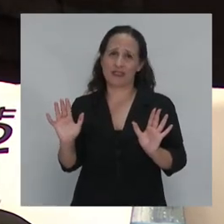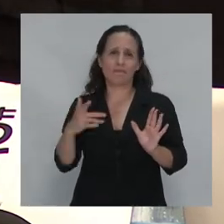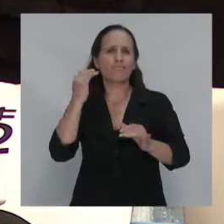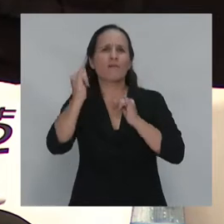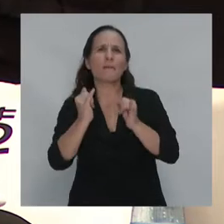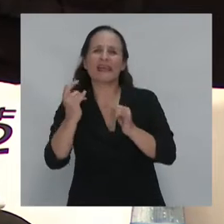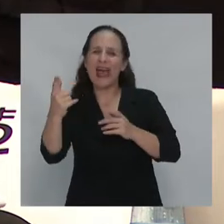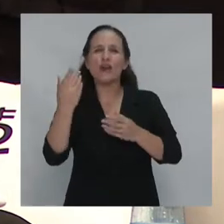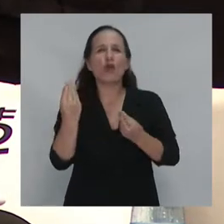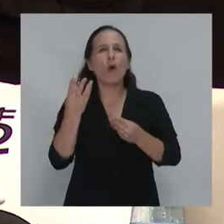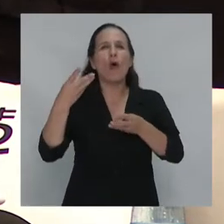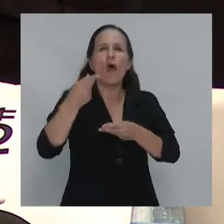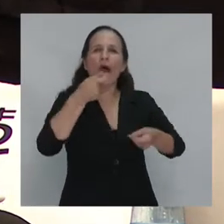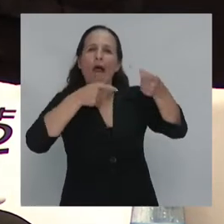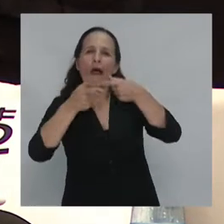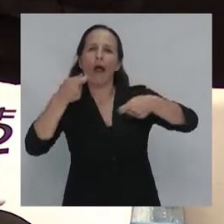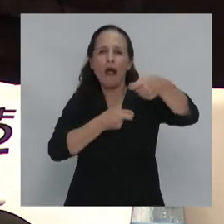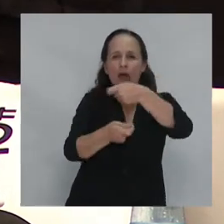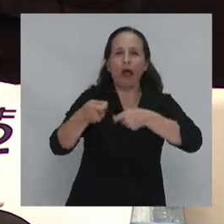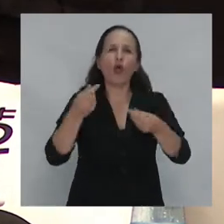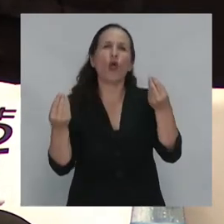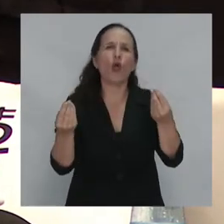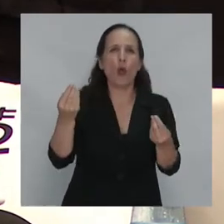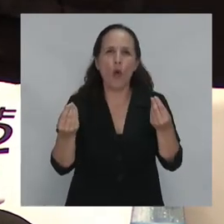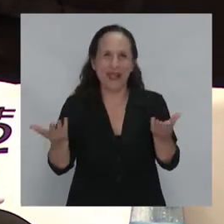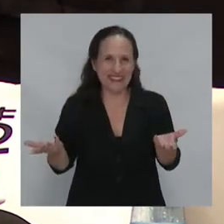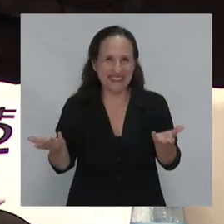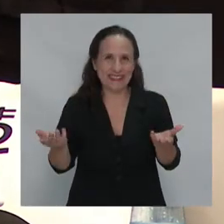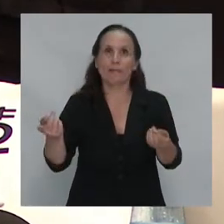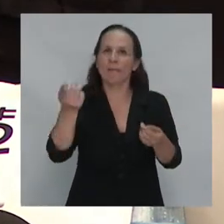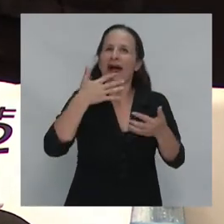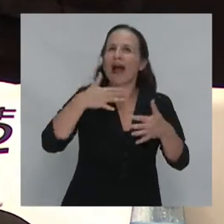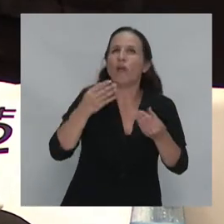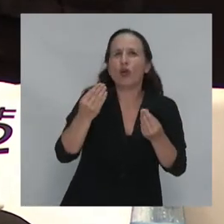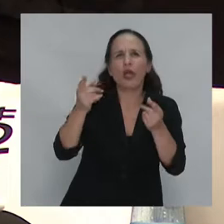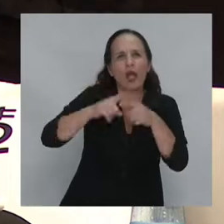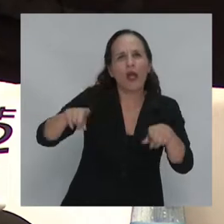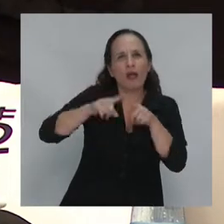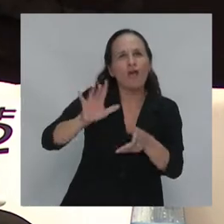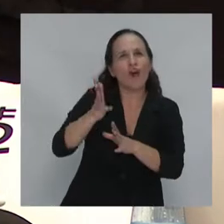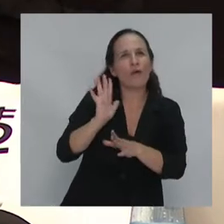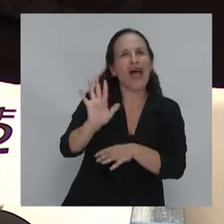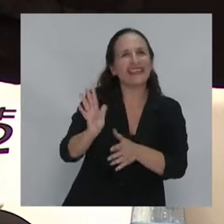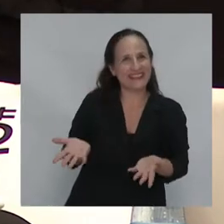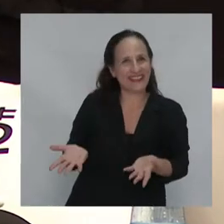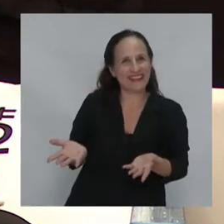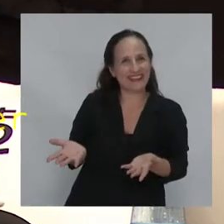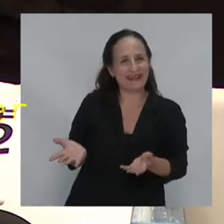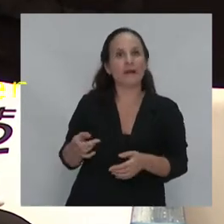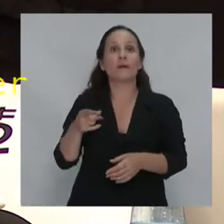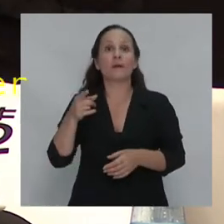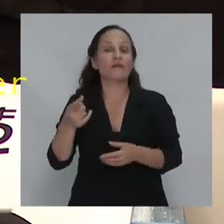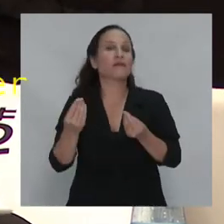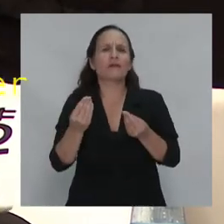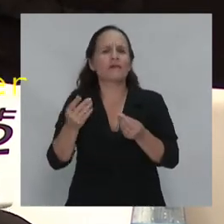how strictly it produces patterns I'm going to talk about the patterns of developed capitalism because these are the most clear the least